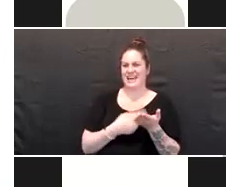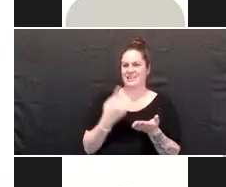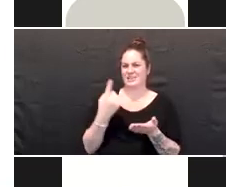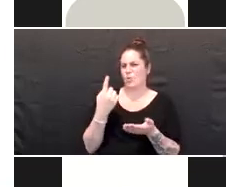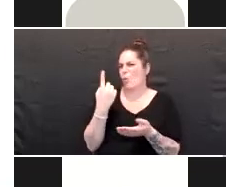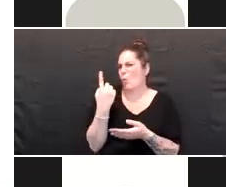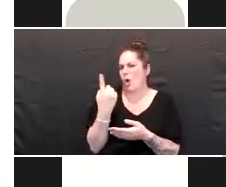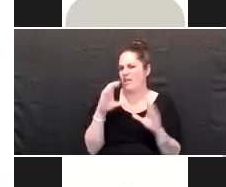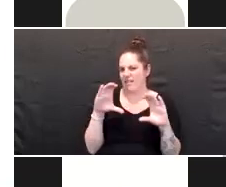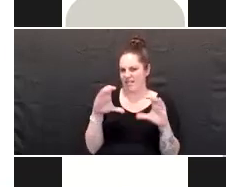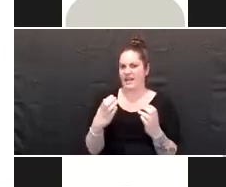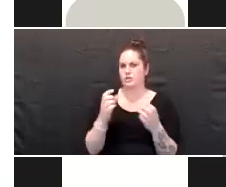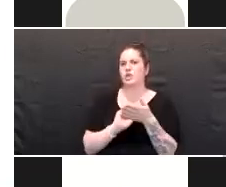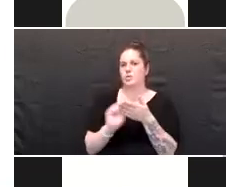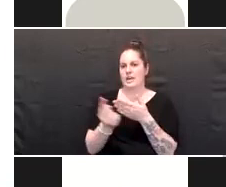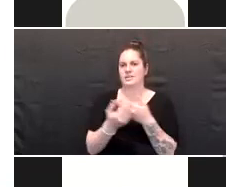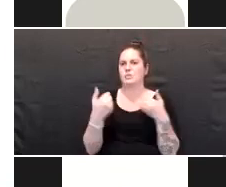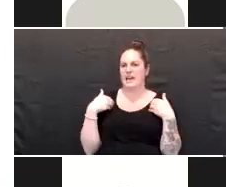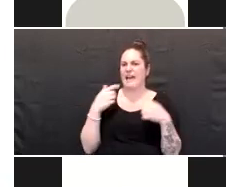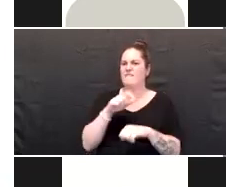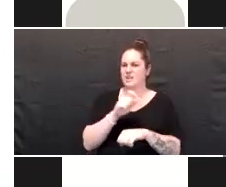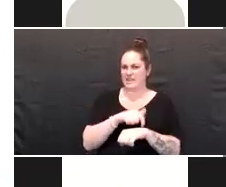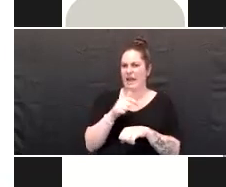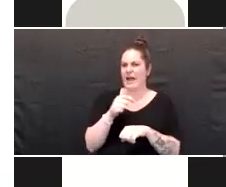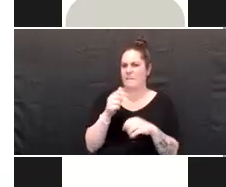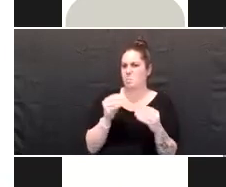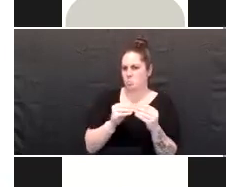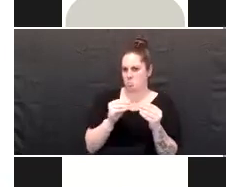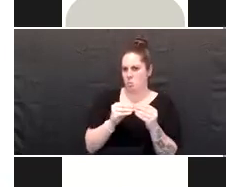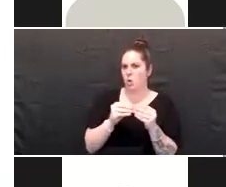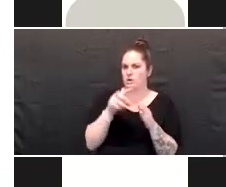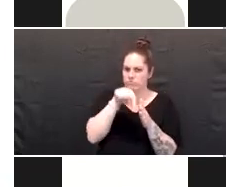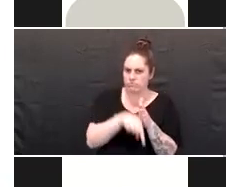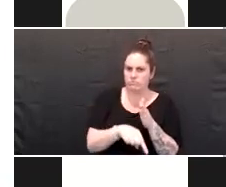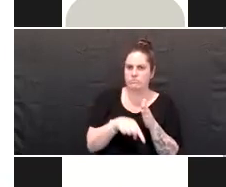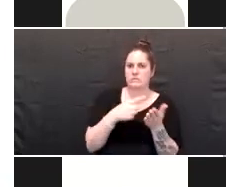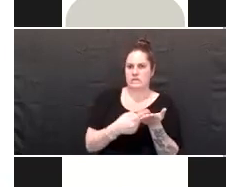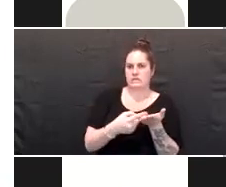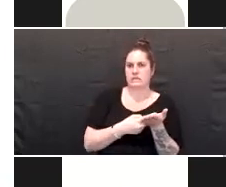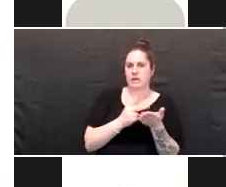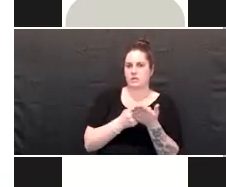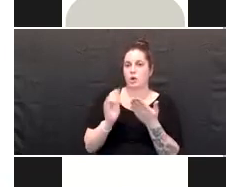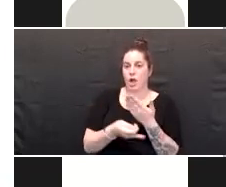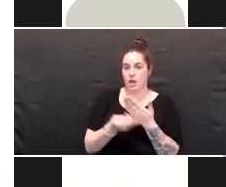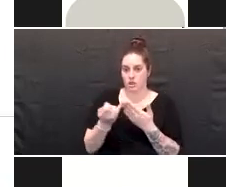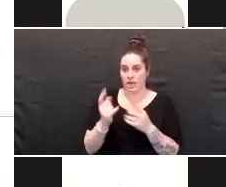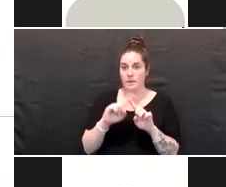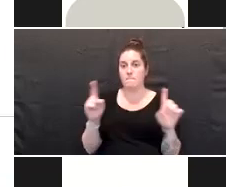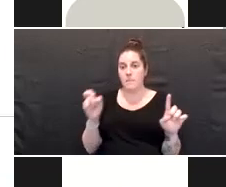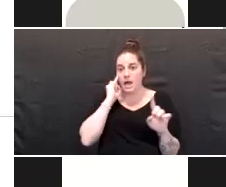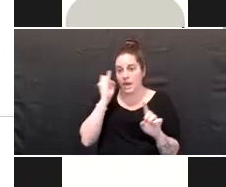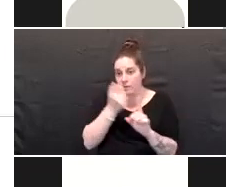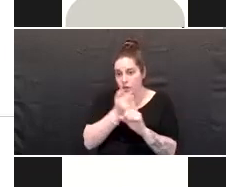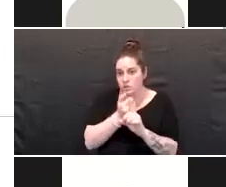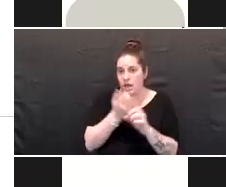really go in more detail about the project. But any event that you're wanting to go ahead and get